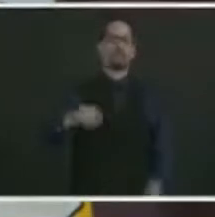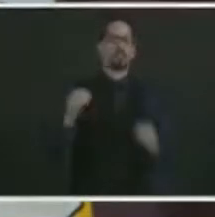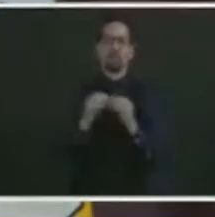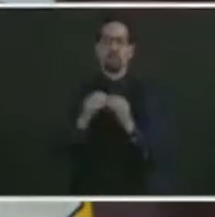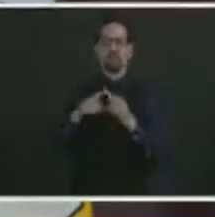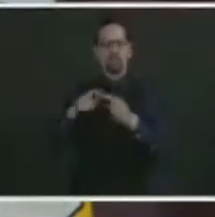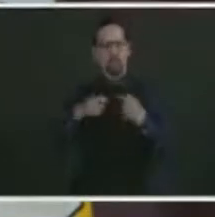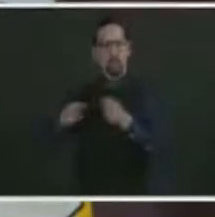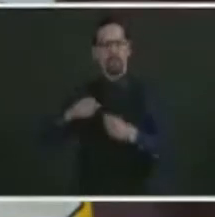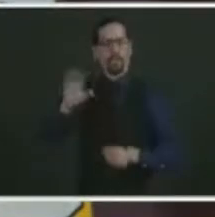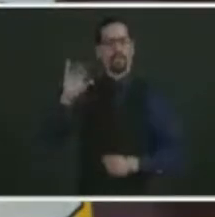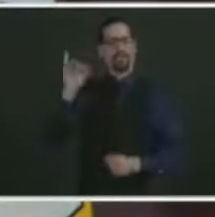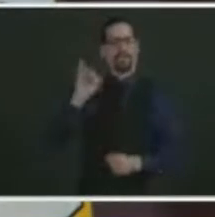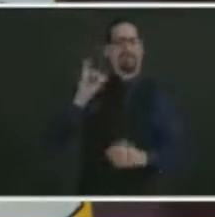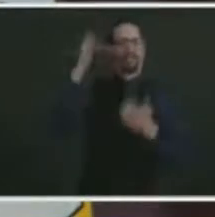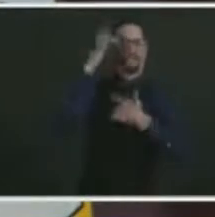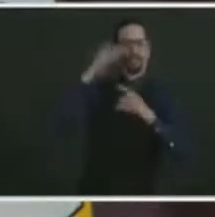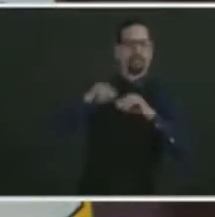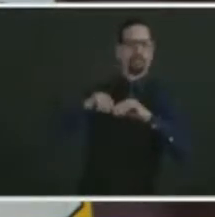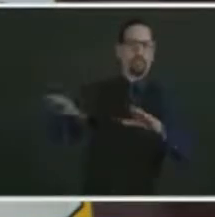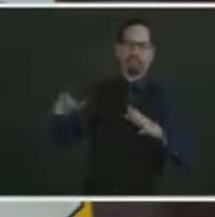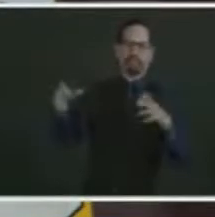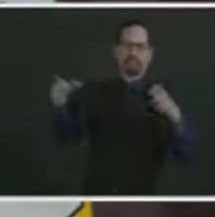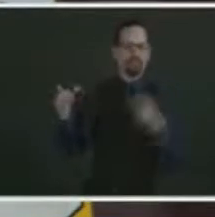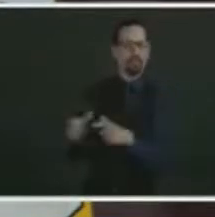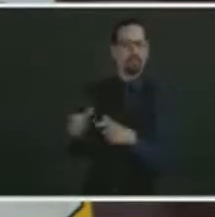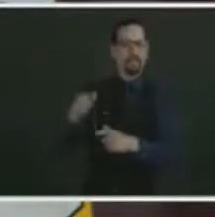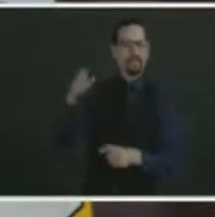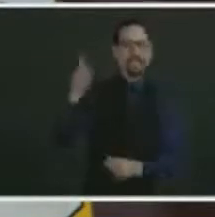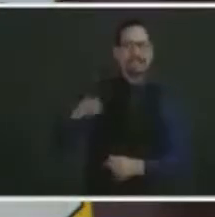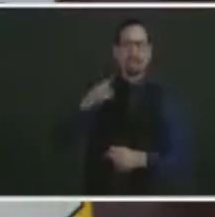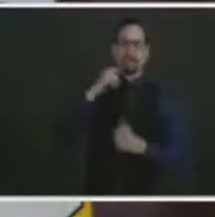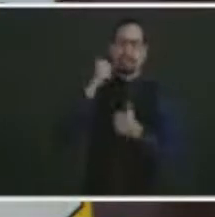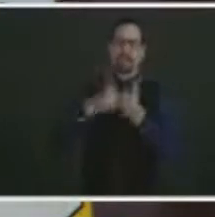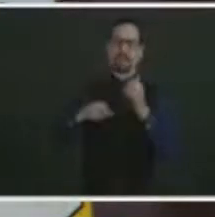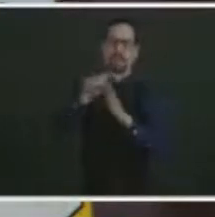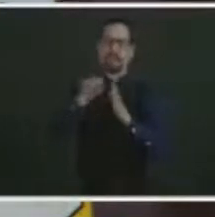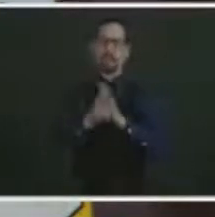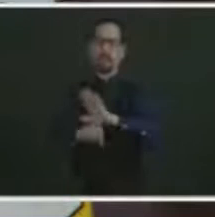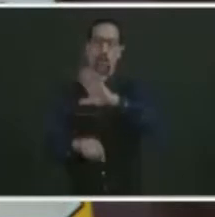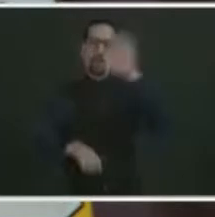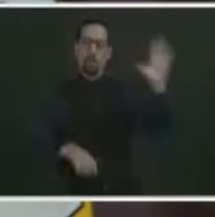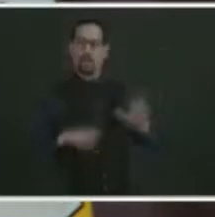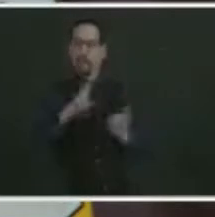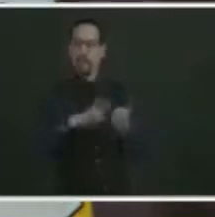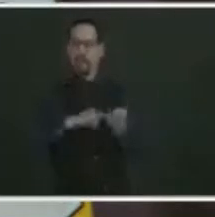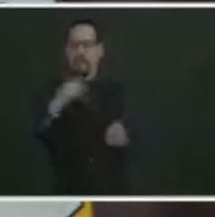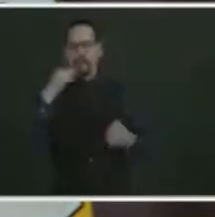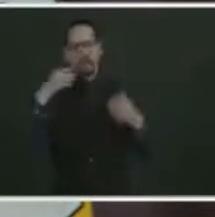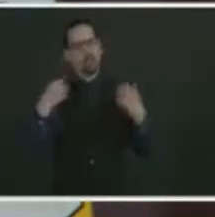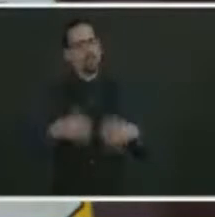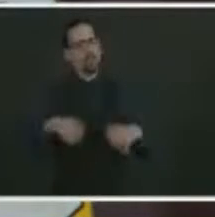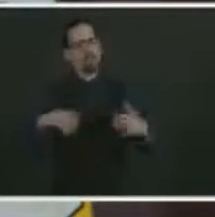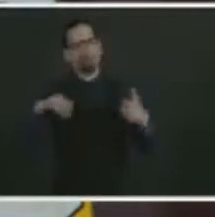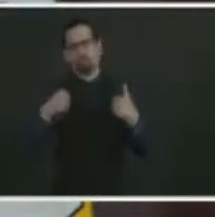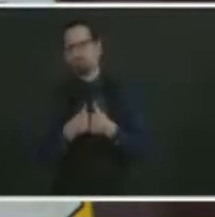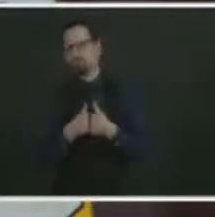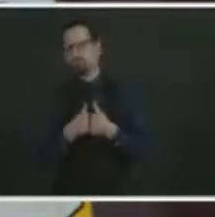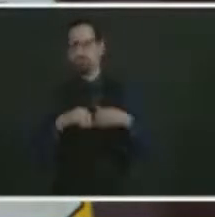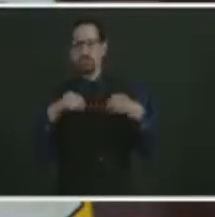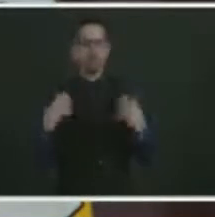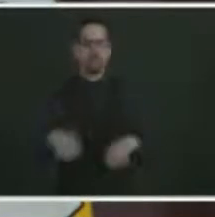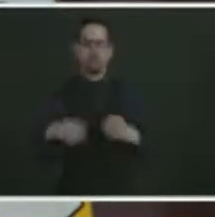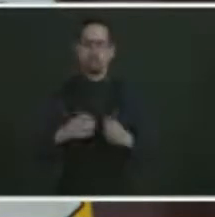went through all the states, every state is struggling with the virus in these congregate care settings. So that was a big focus of the